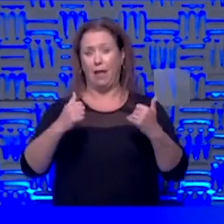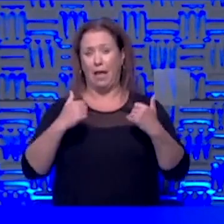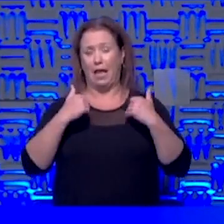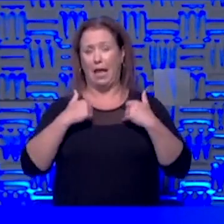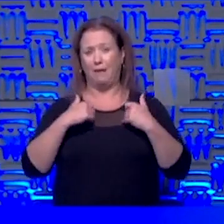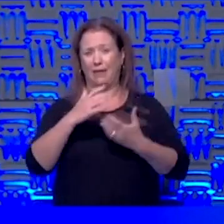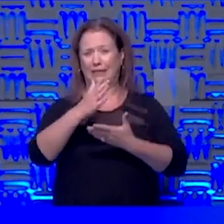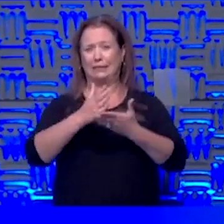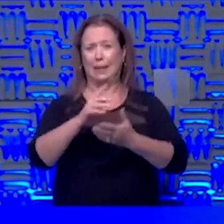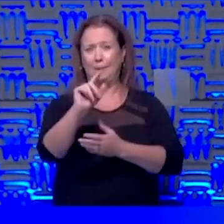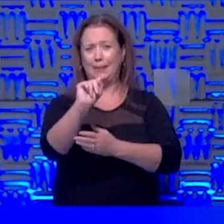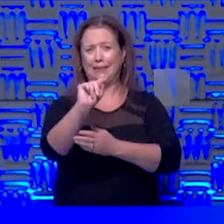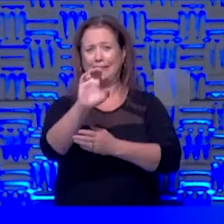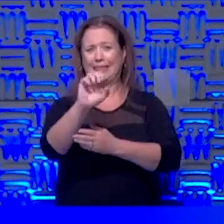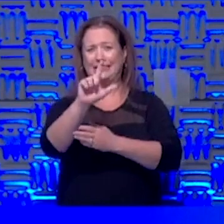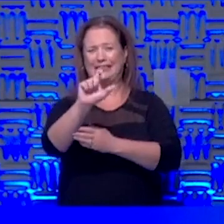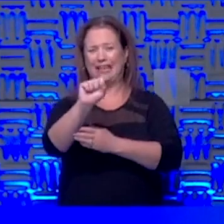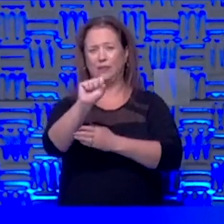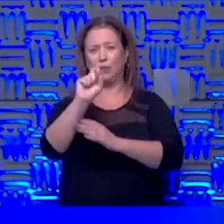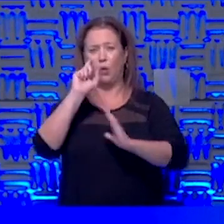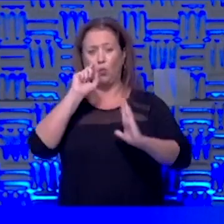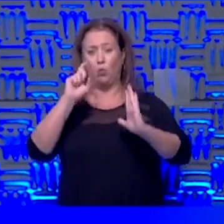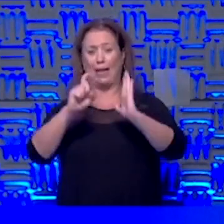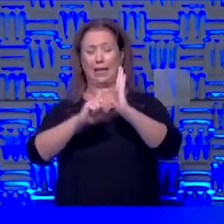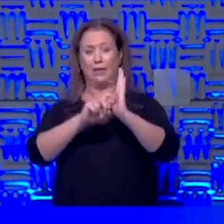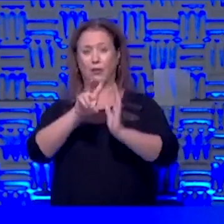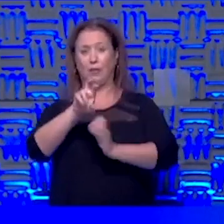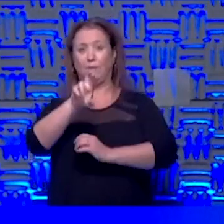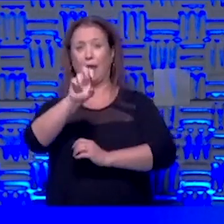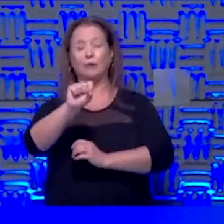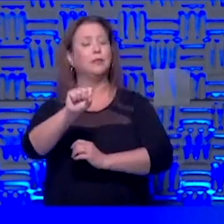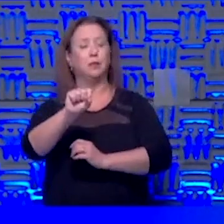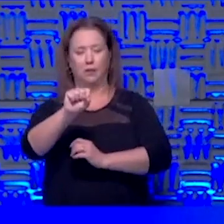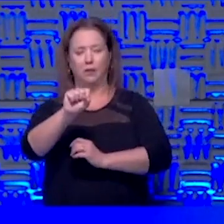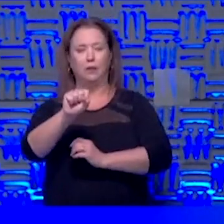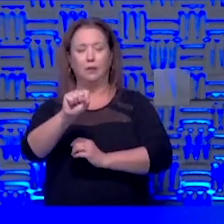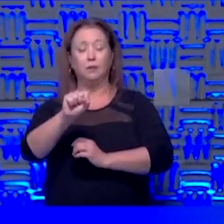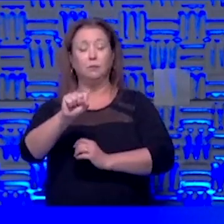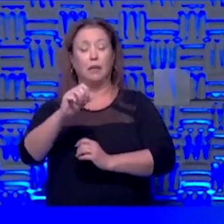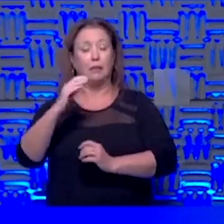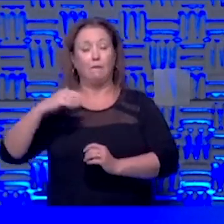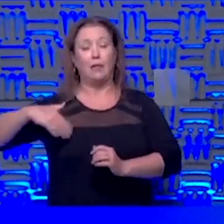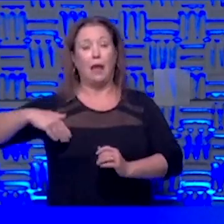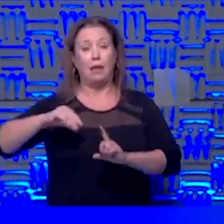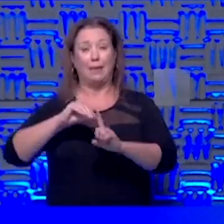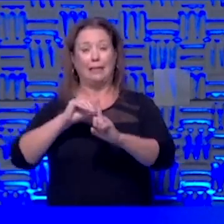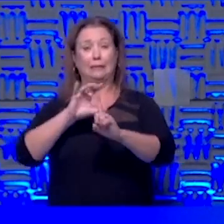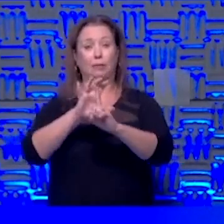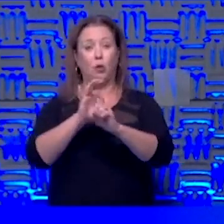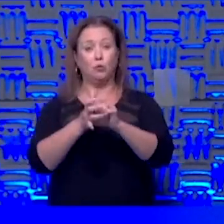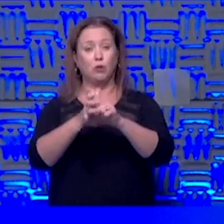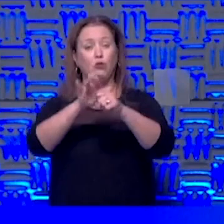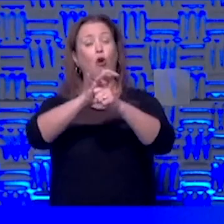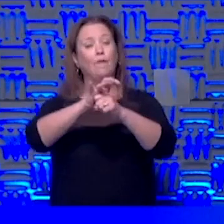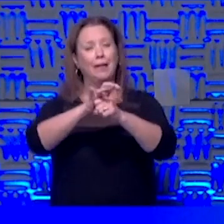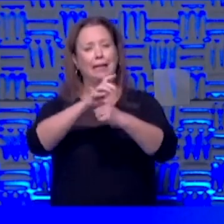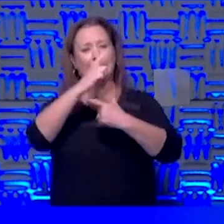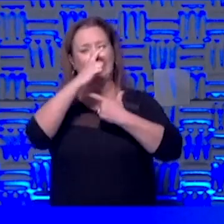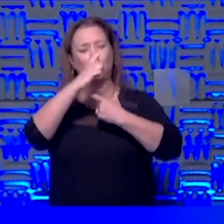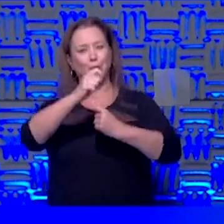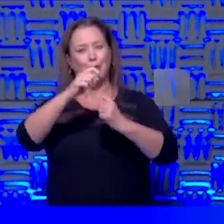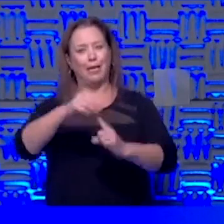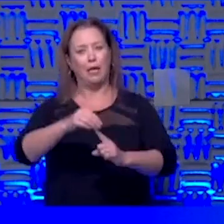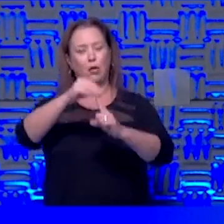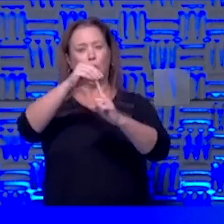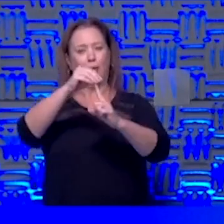some T cell recognition of the virus even though they've never been exposed to SARS-CoV-2. I think it's interesting and